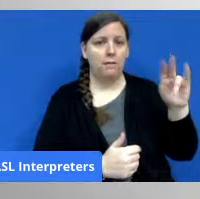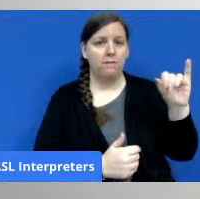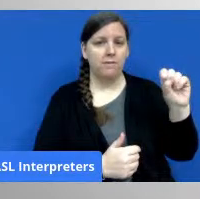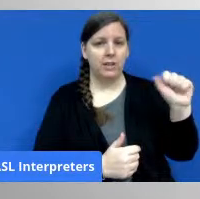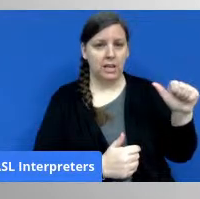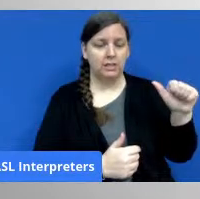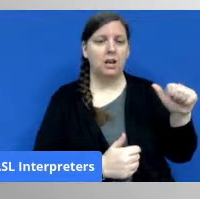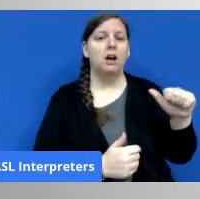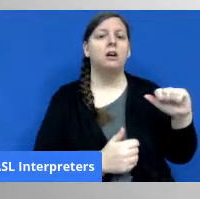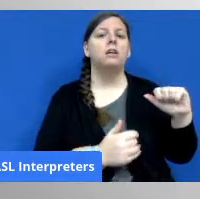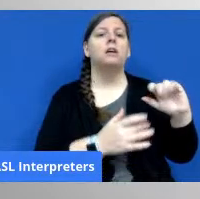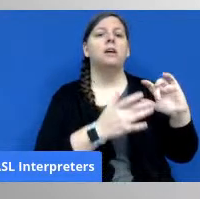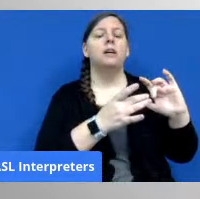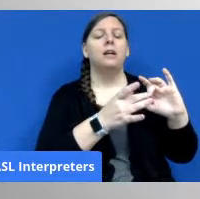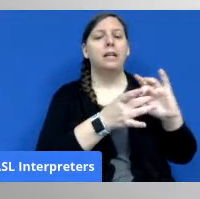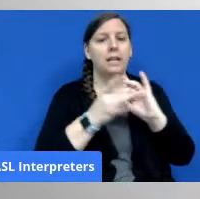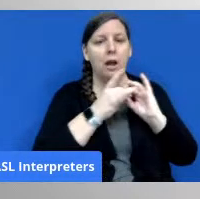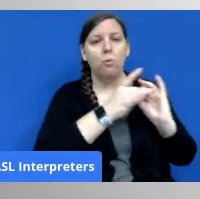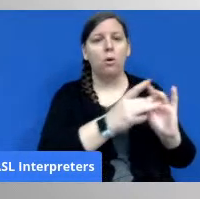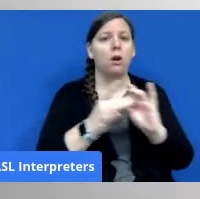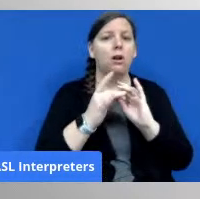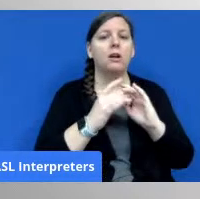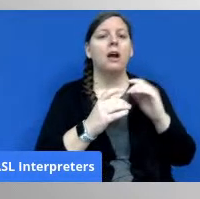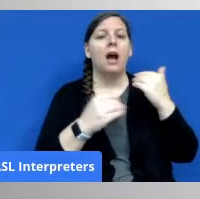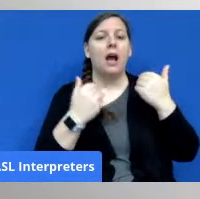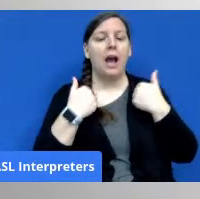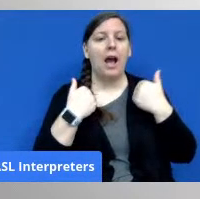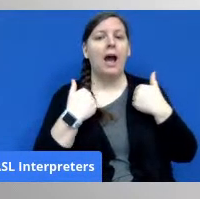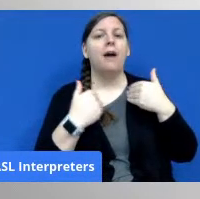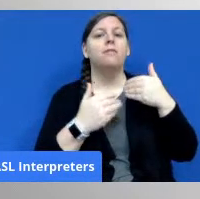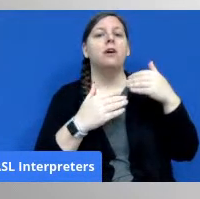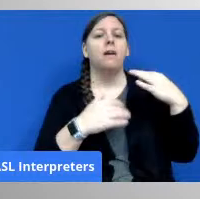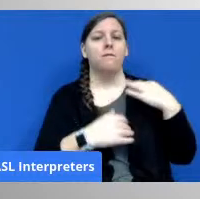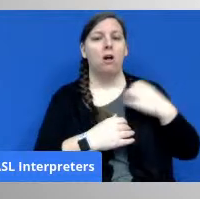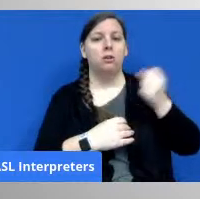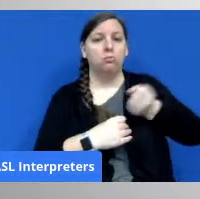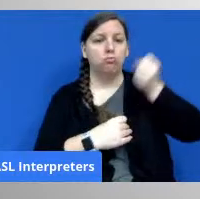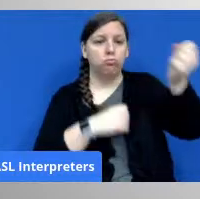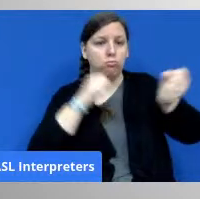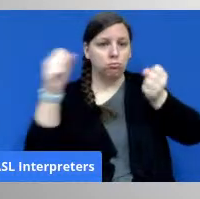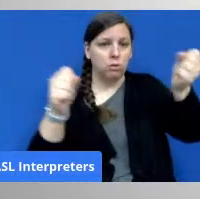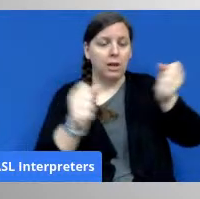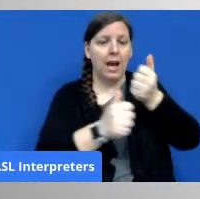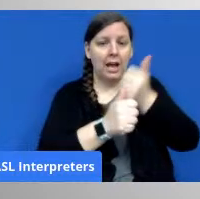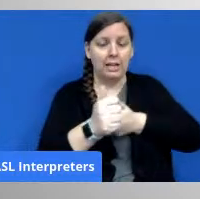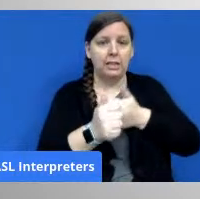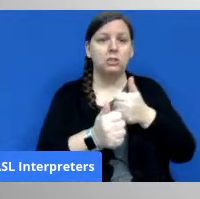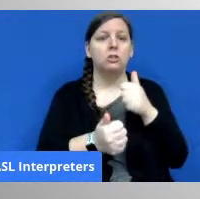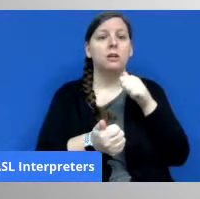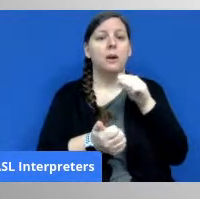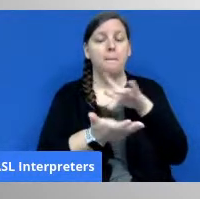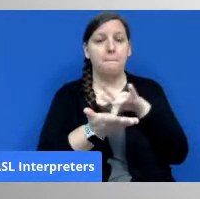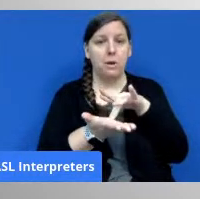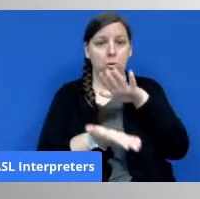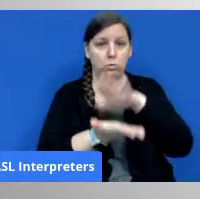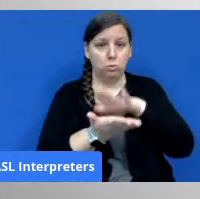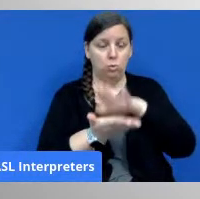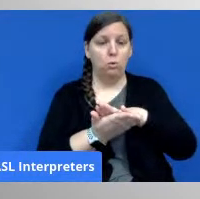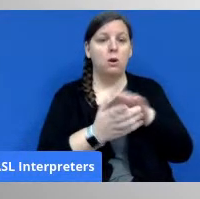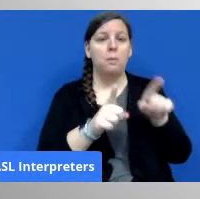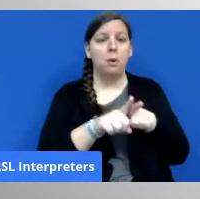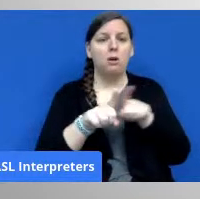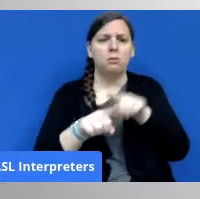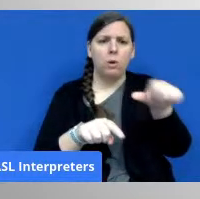placed at each middle school, but we also have Vistas who are placed at other organizations.